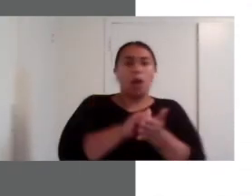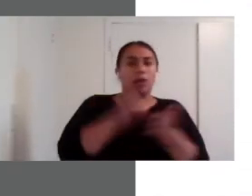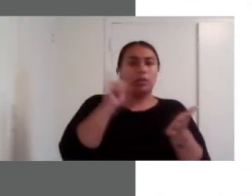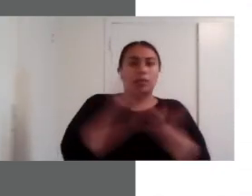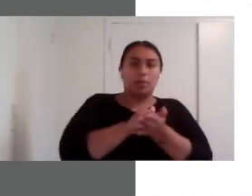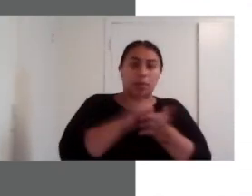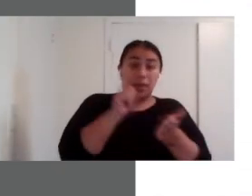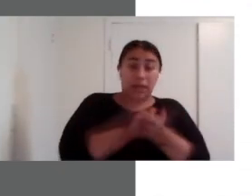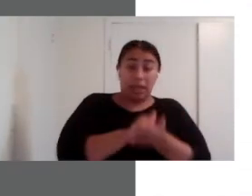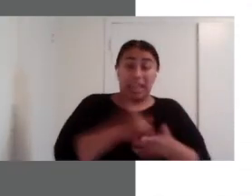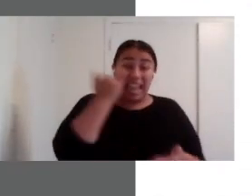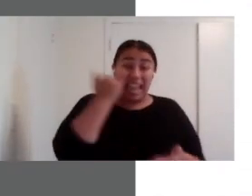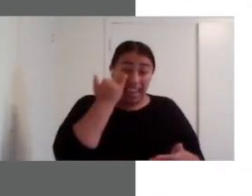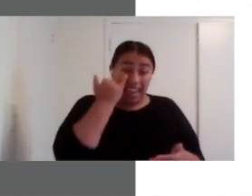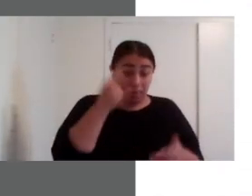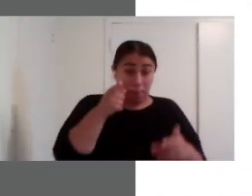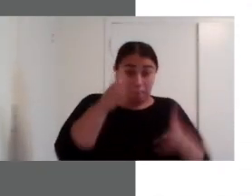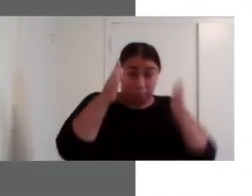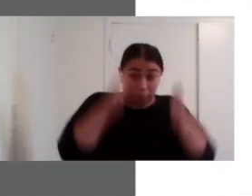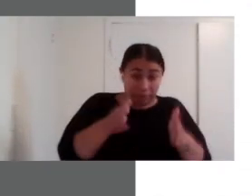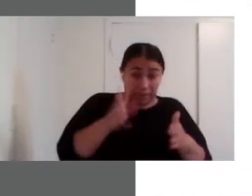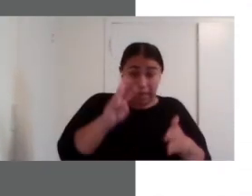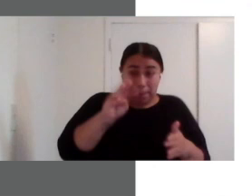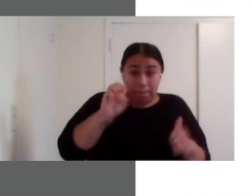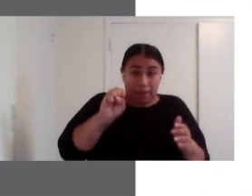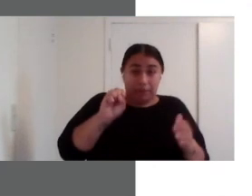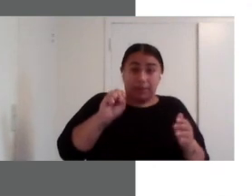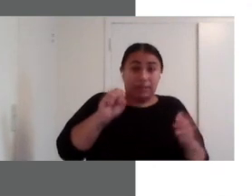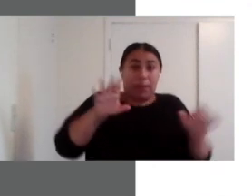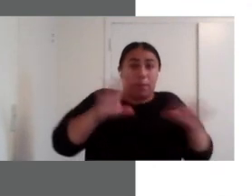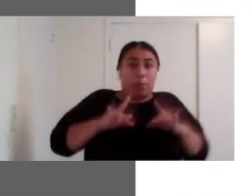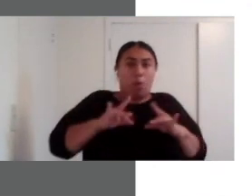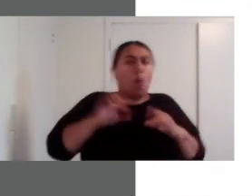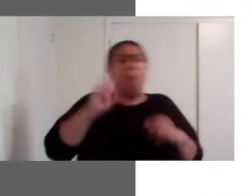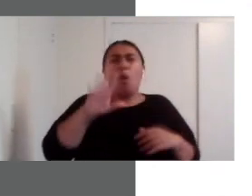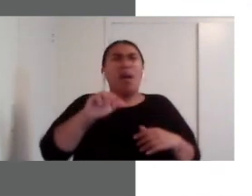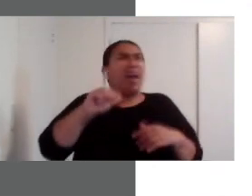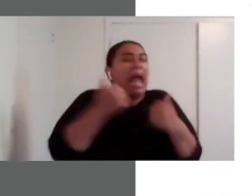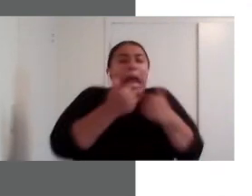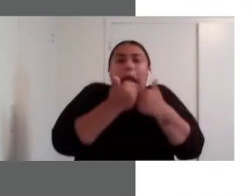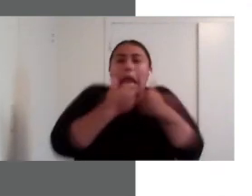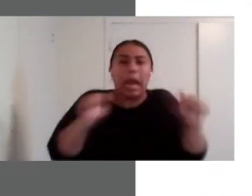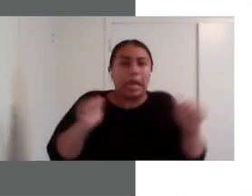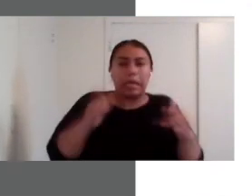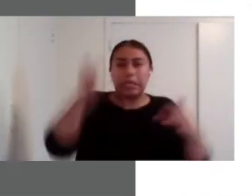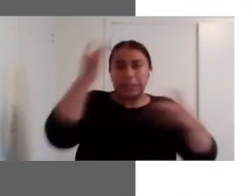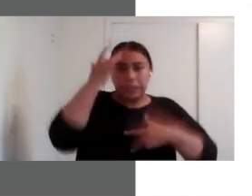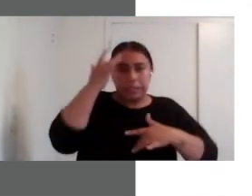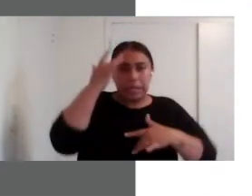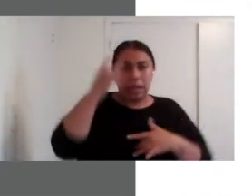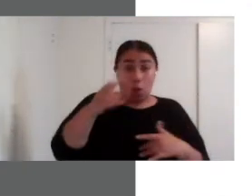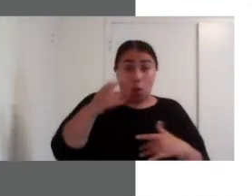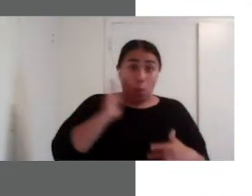are CB1 receptors here. And again, these nerves are found everywhere in our body. And the THC,